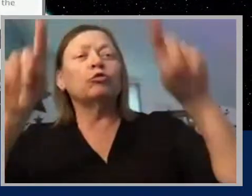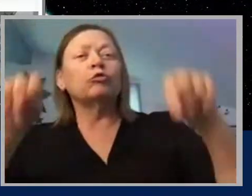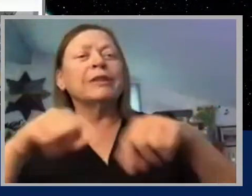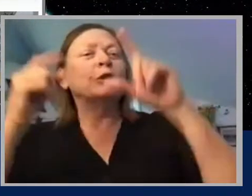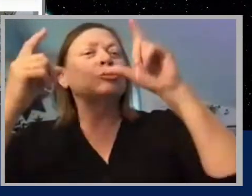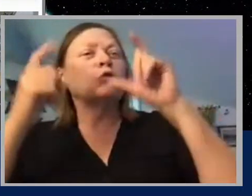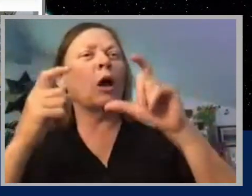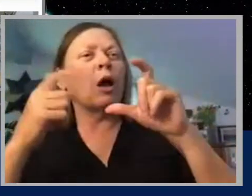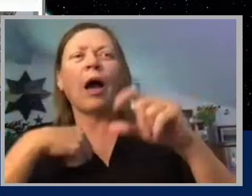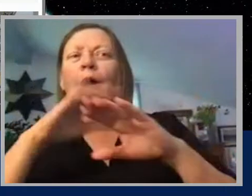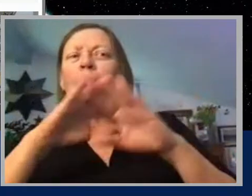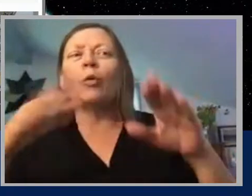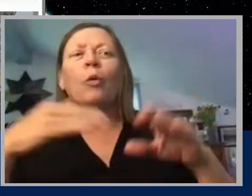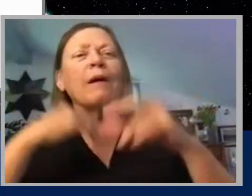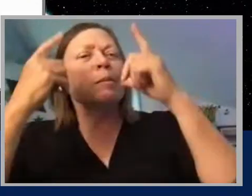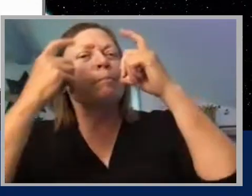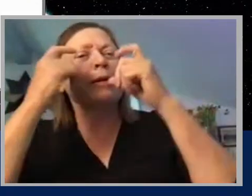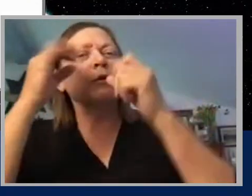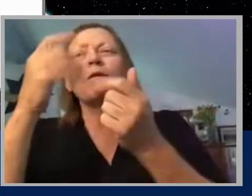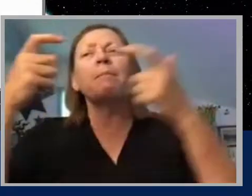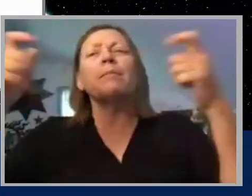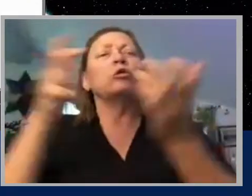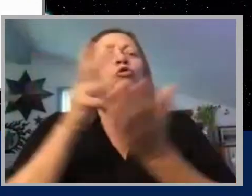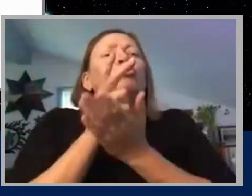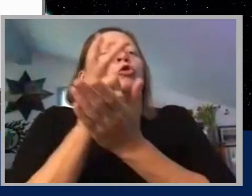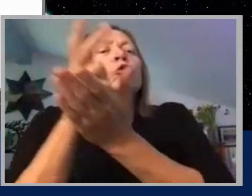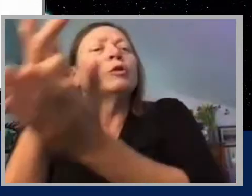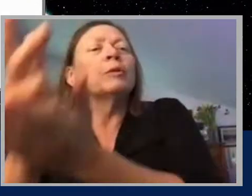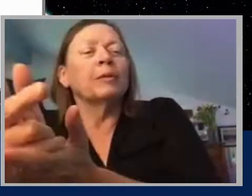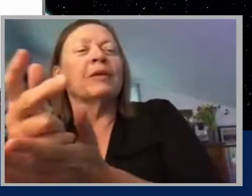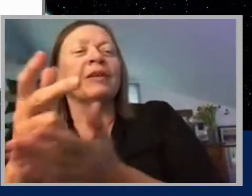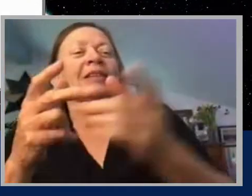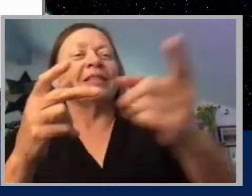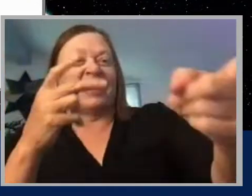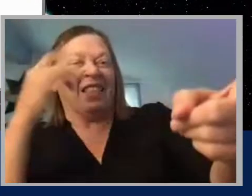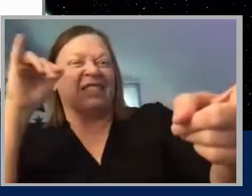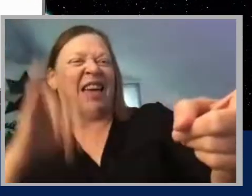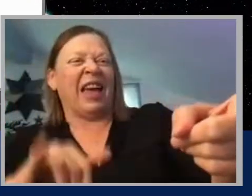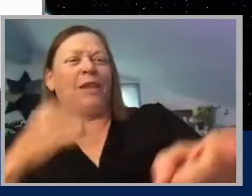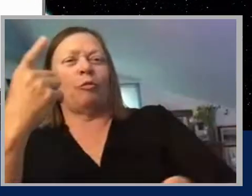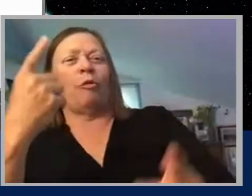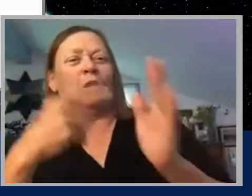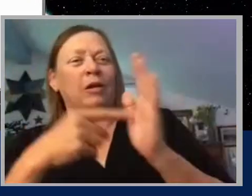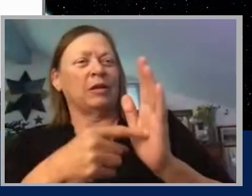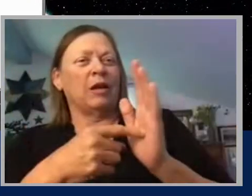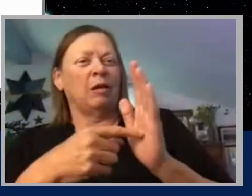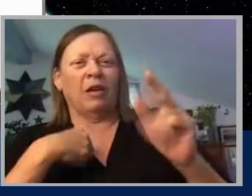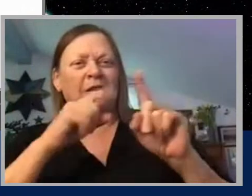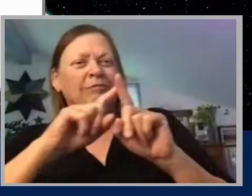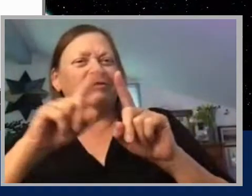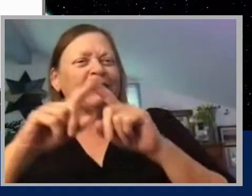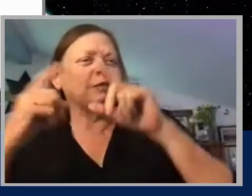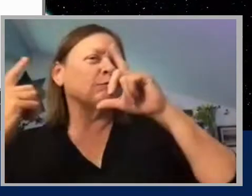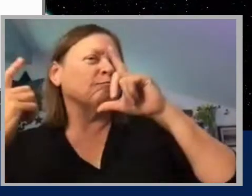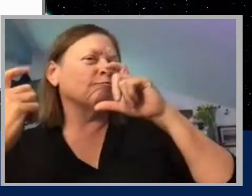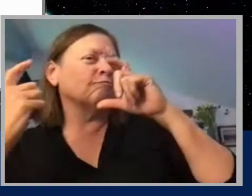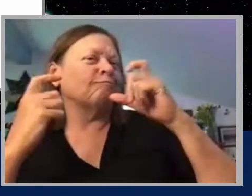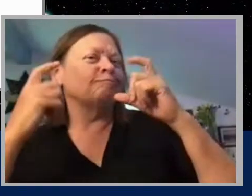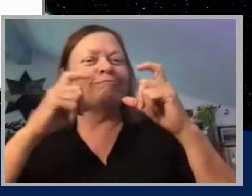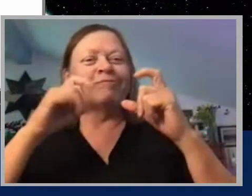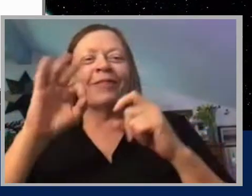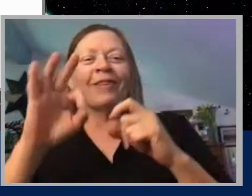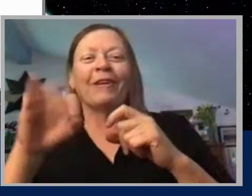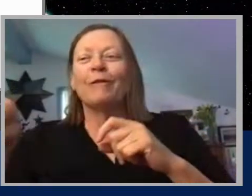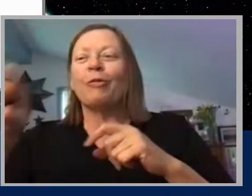recovery ships. But anyways, Gavin said we could hop over here and look at Shannon and Megan real quick because there's all sorts of really cool photography of the recovery